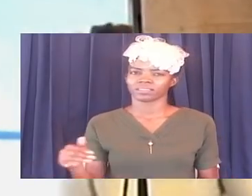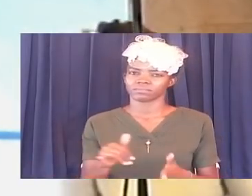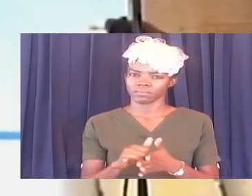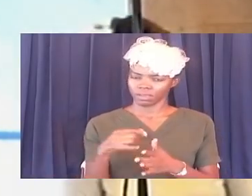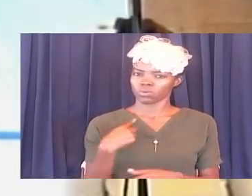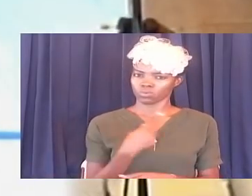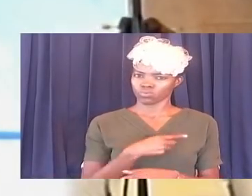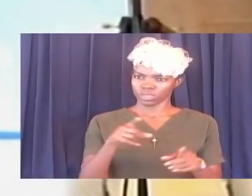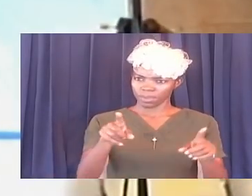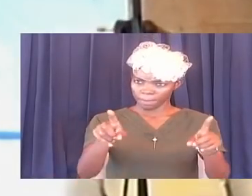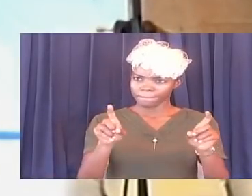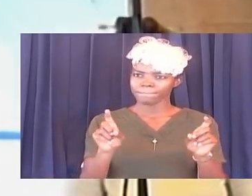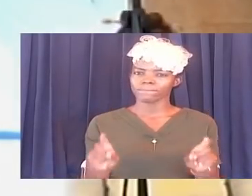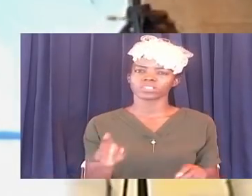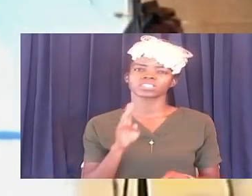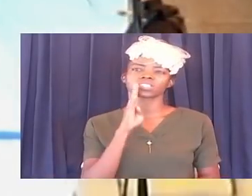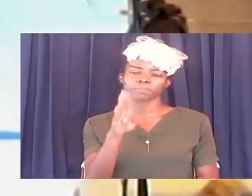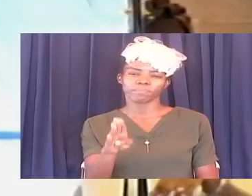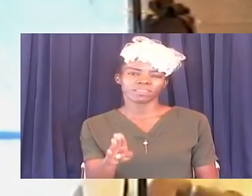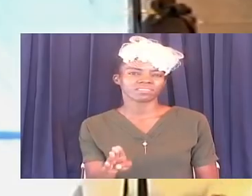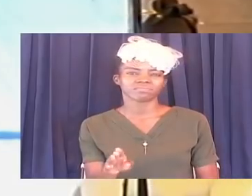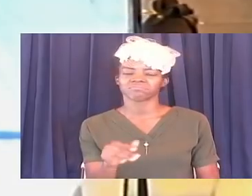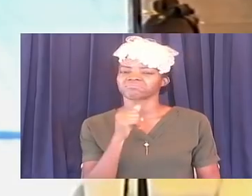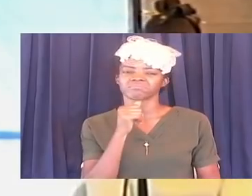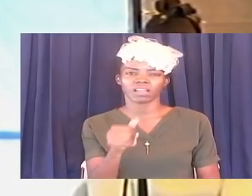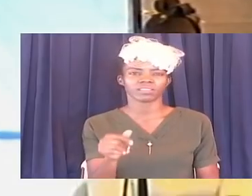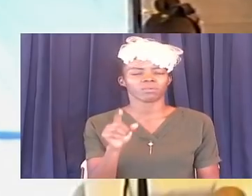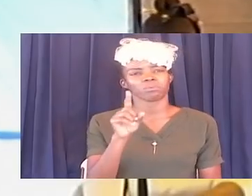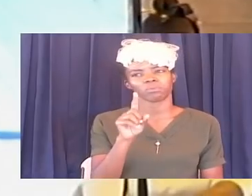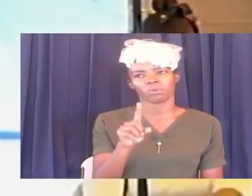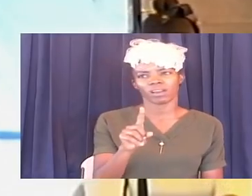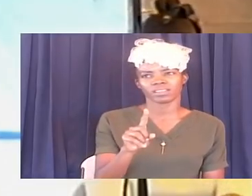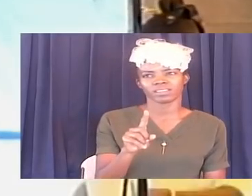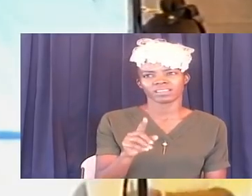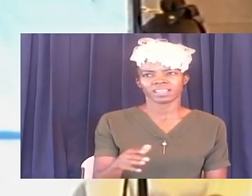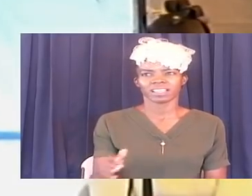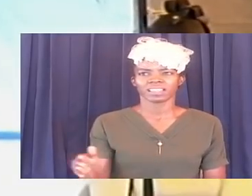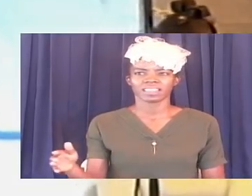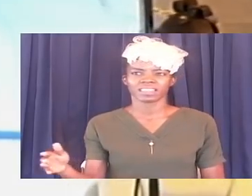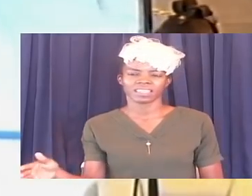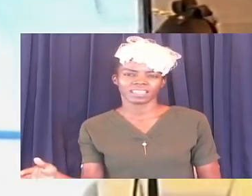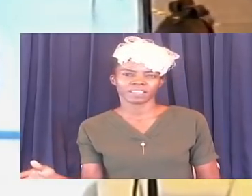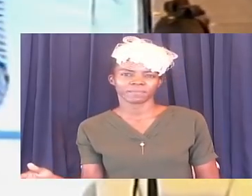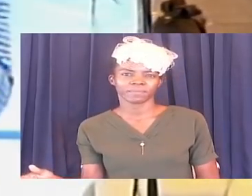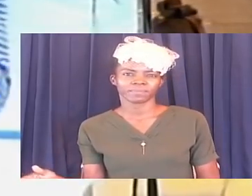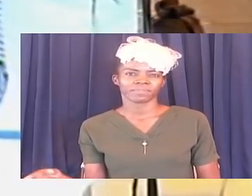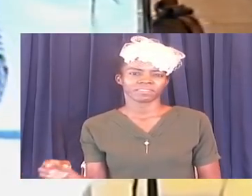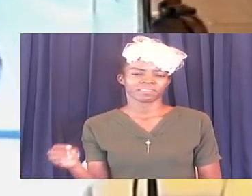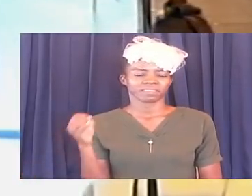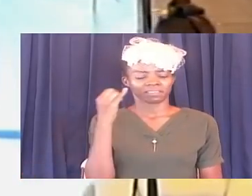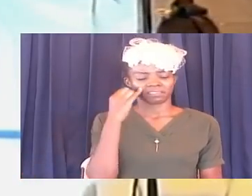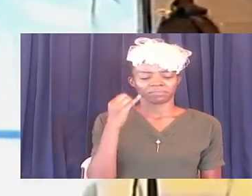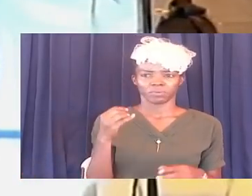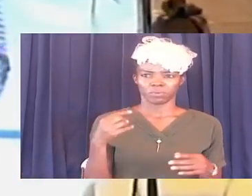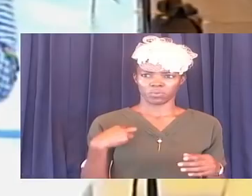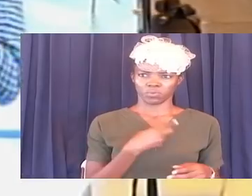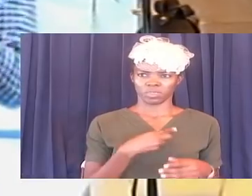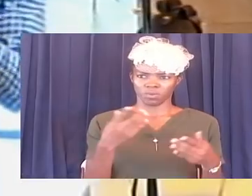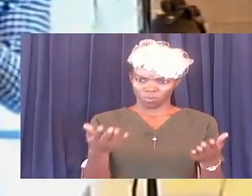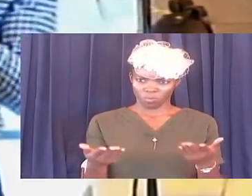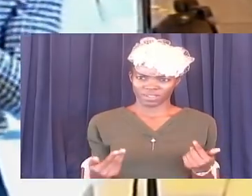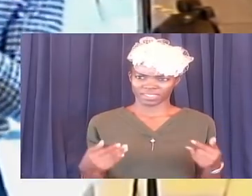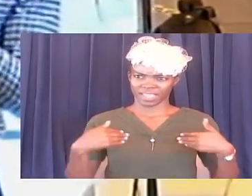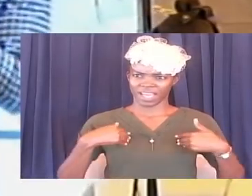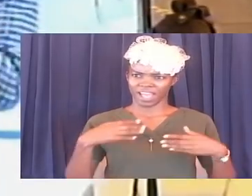be. So it's not a one-off thing. If we want to have a good career as